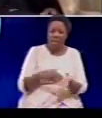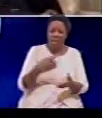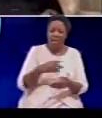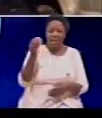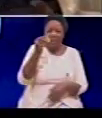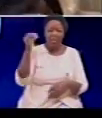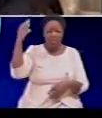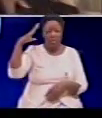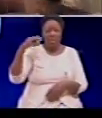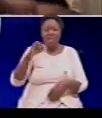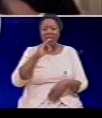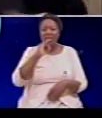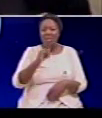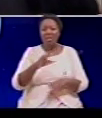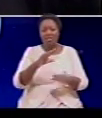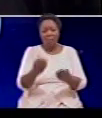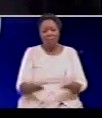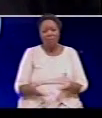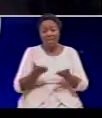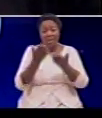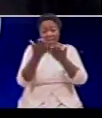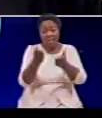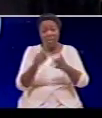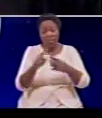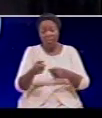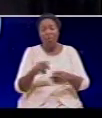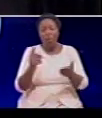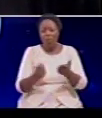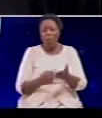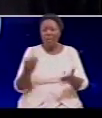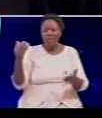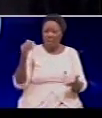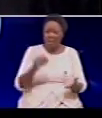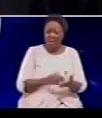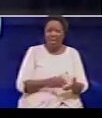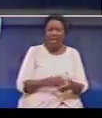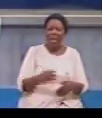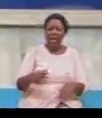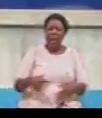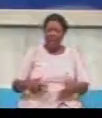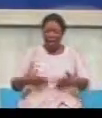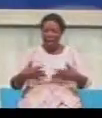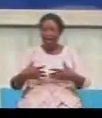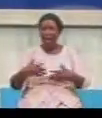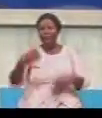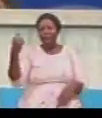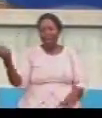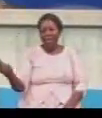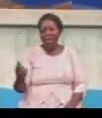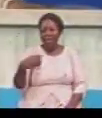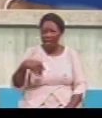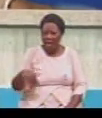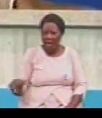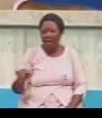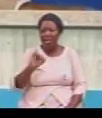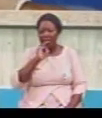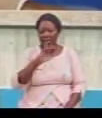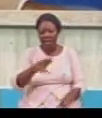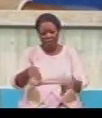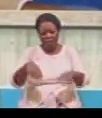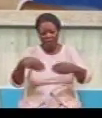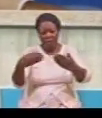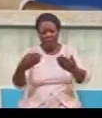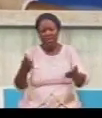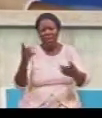grace is presented. Once again, life eternal is